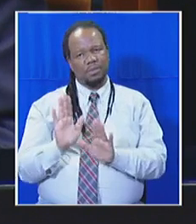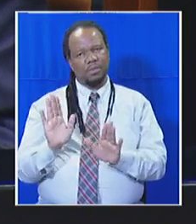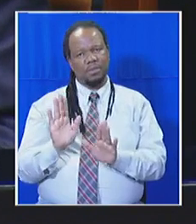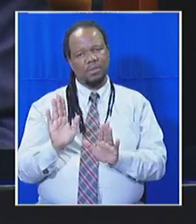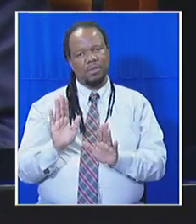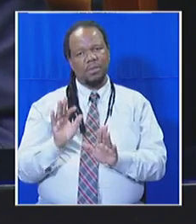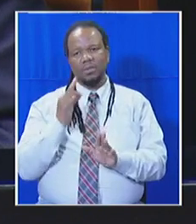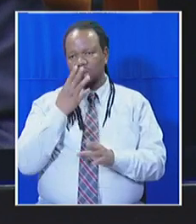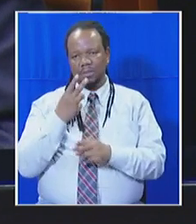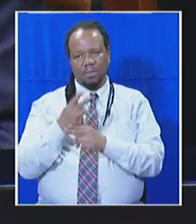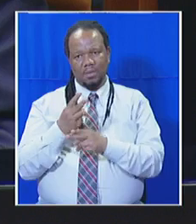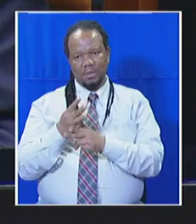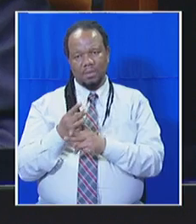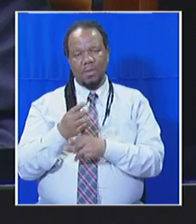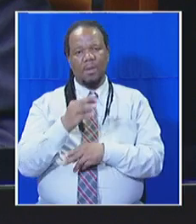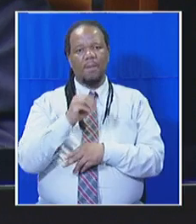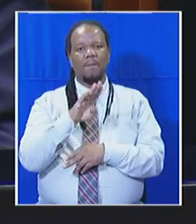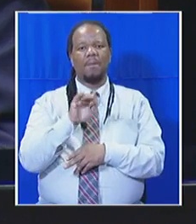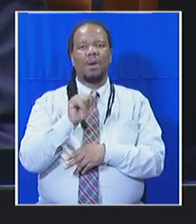that. Honorable Mbata, it's your turn.